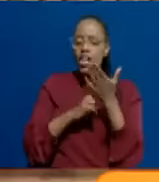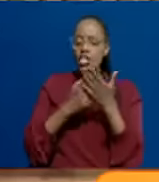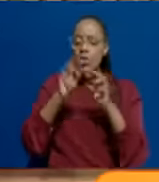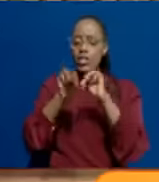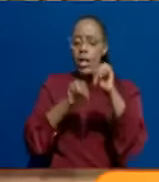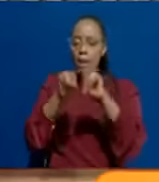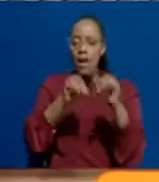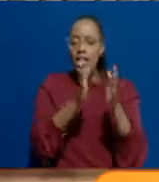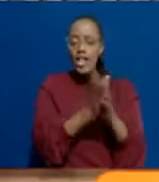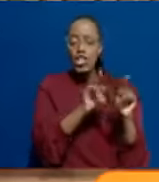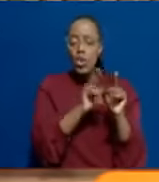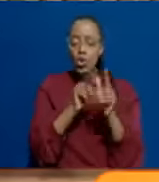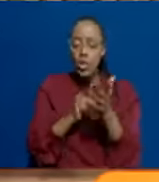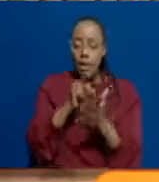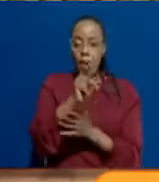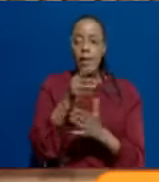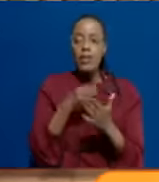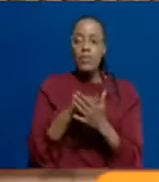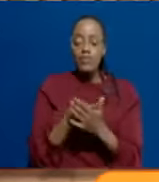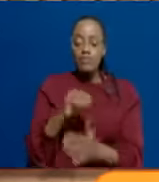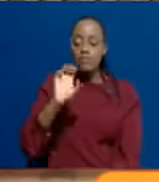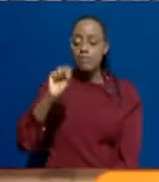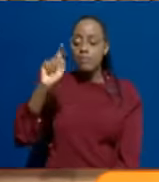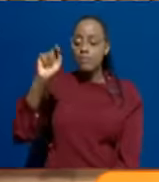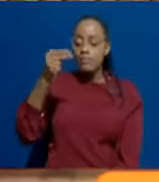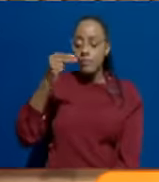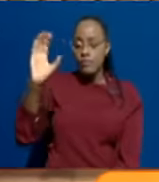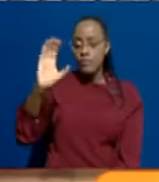management and remittance. Seth